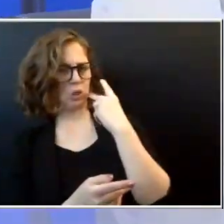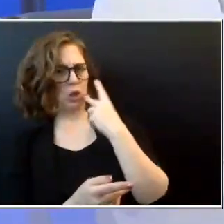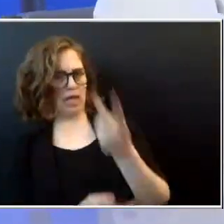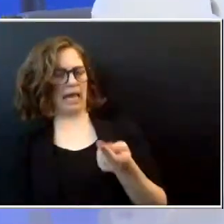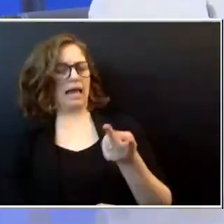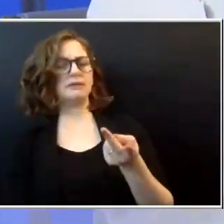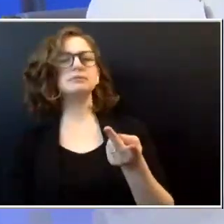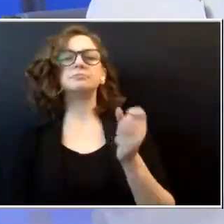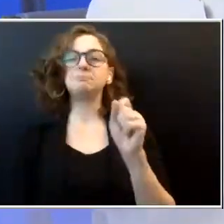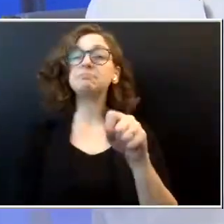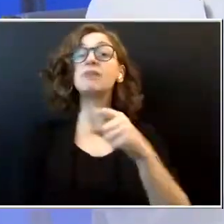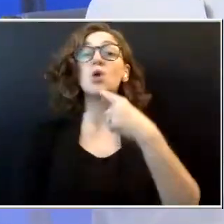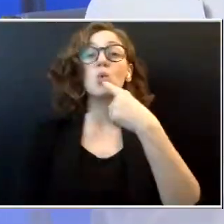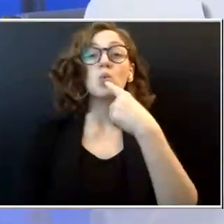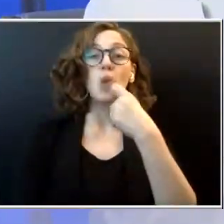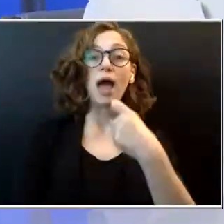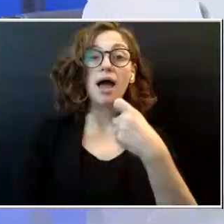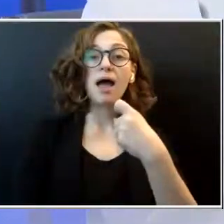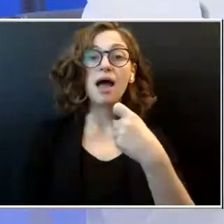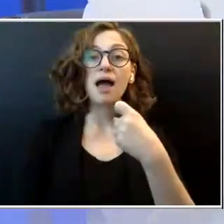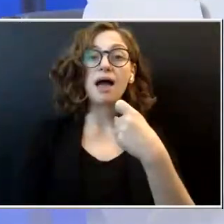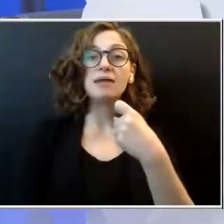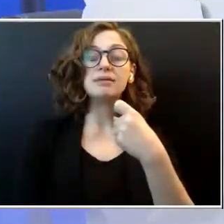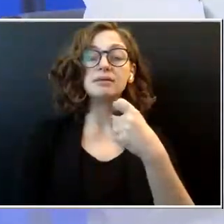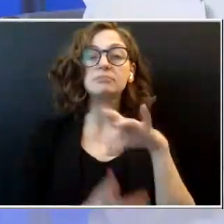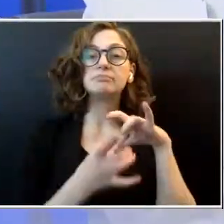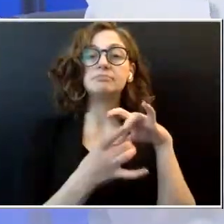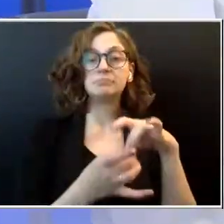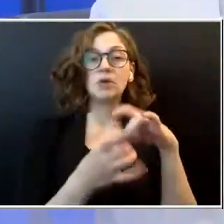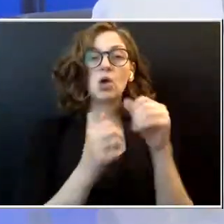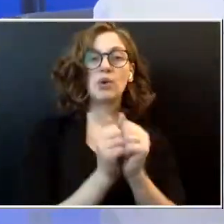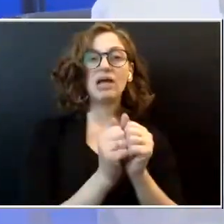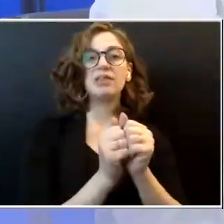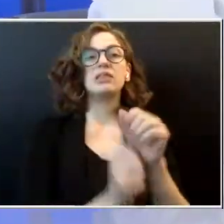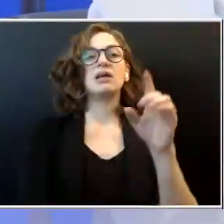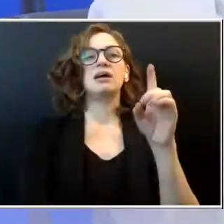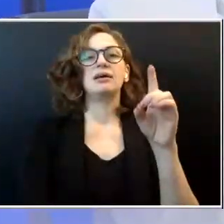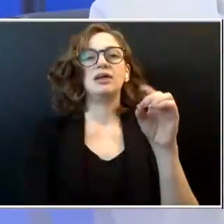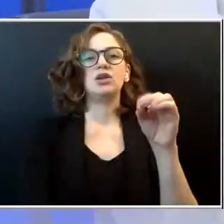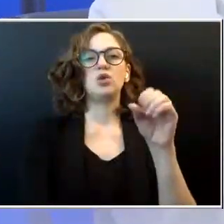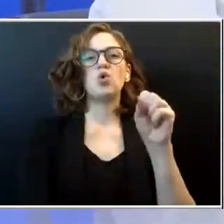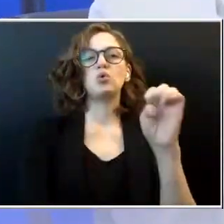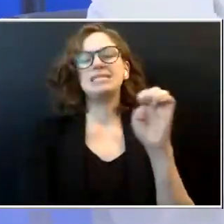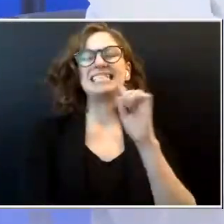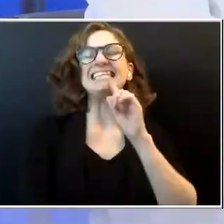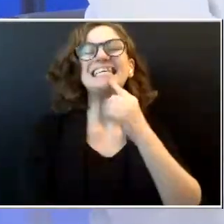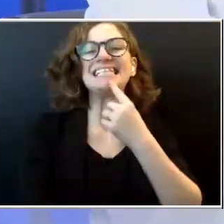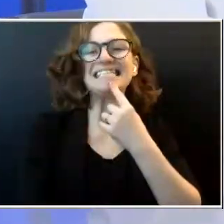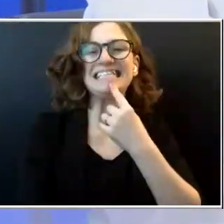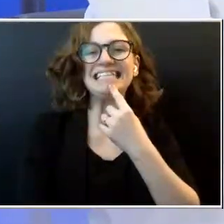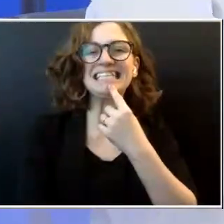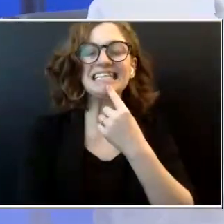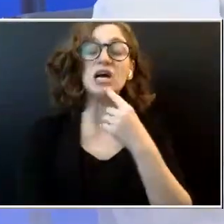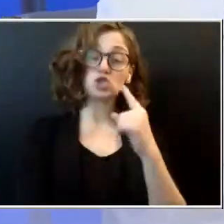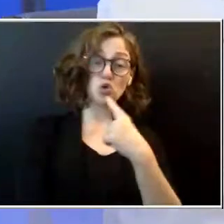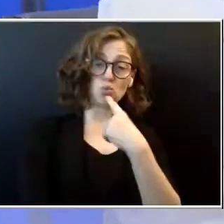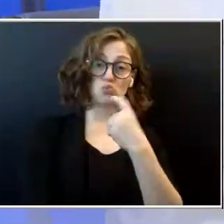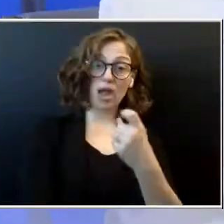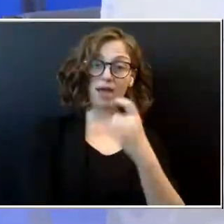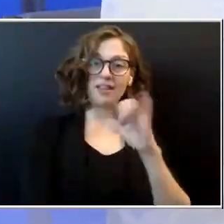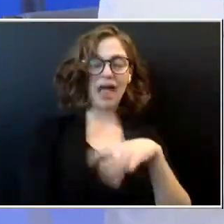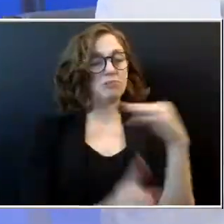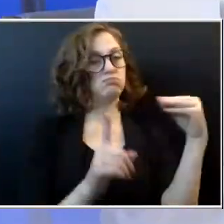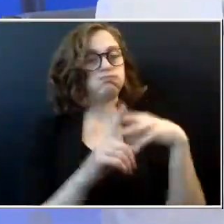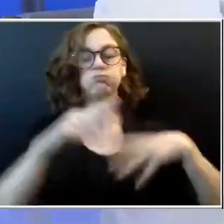red and everything like that, corresponds to a dose, to a dose intensity. And so all the stuff here in red is getting the maximum dose. Okay. But